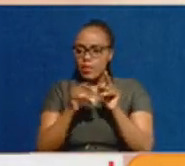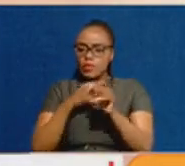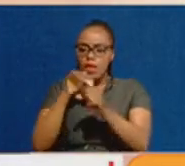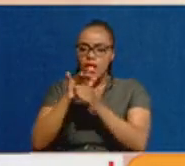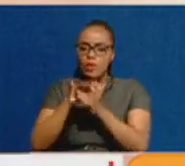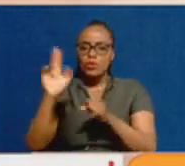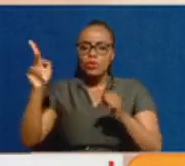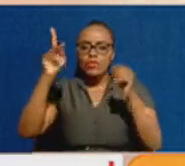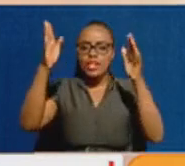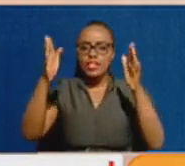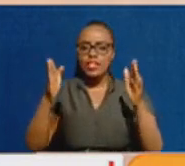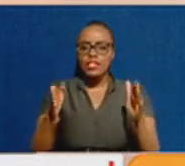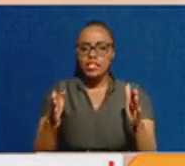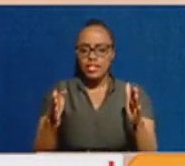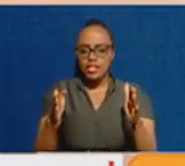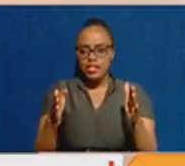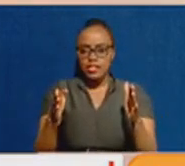Kenyans